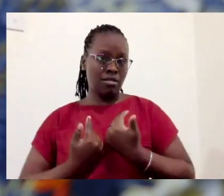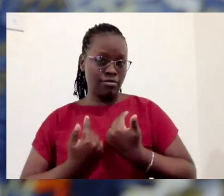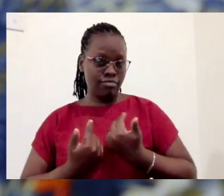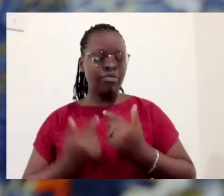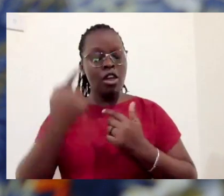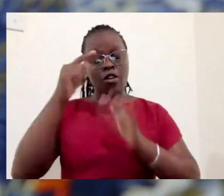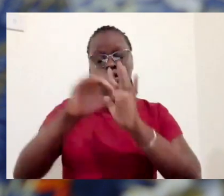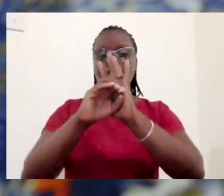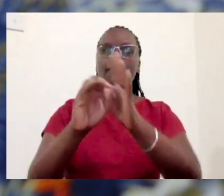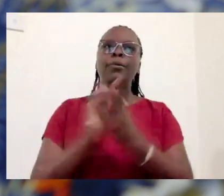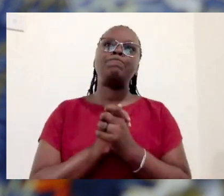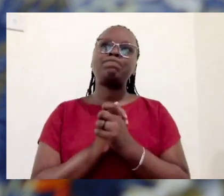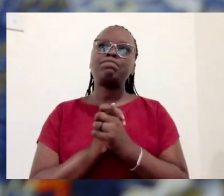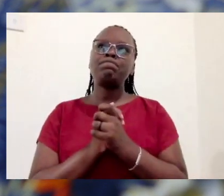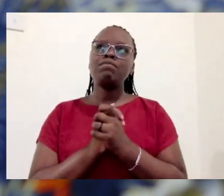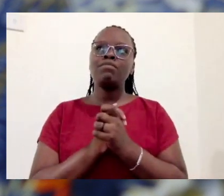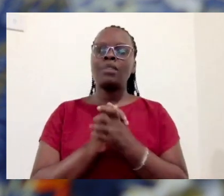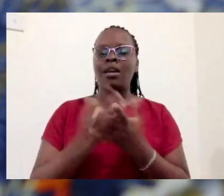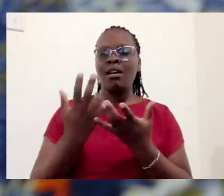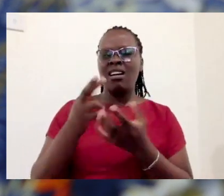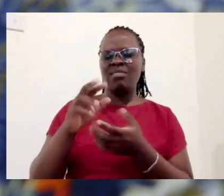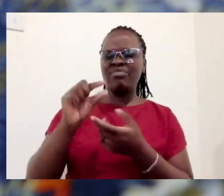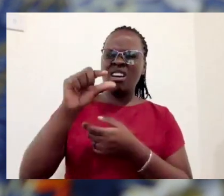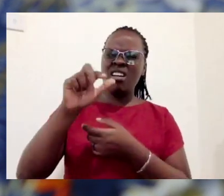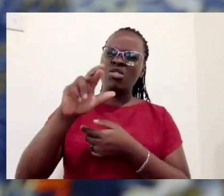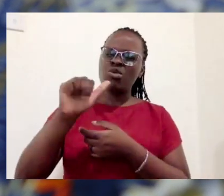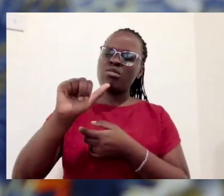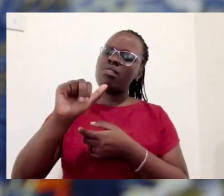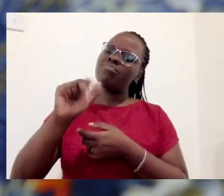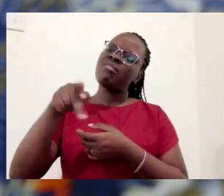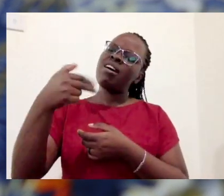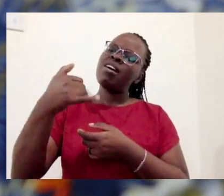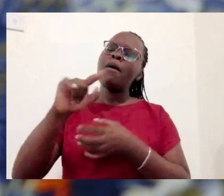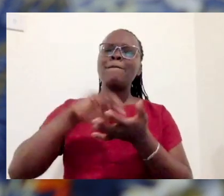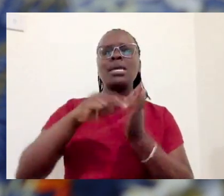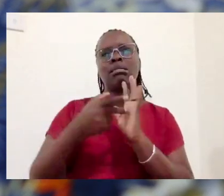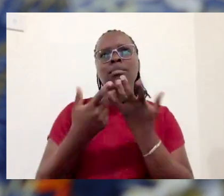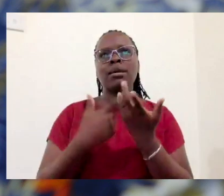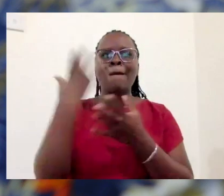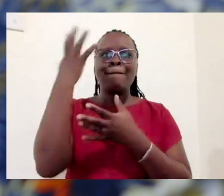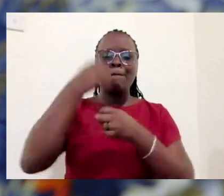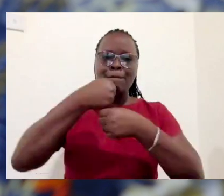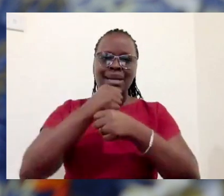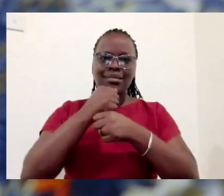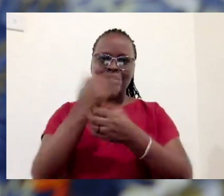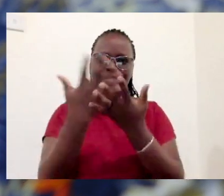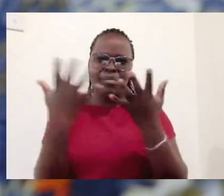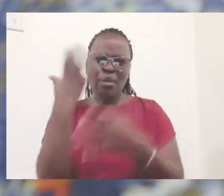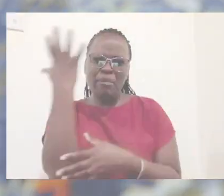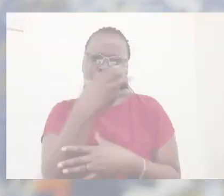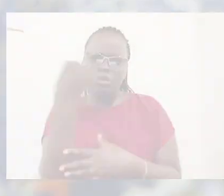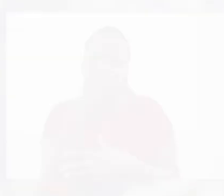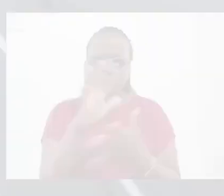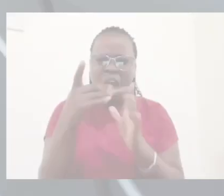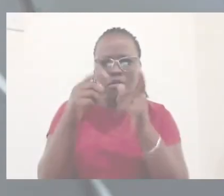express themselves. Take something as simple as graphic design. A component of graphic design is you being able to